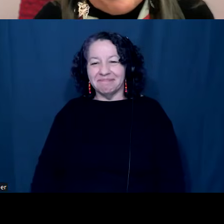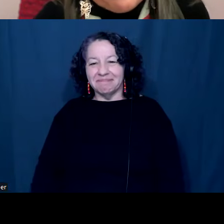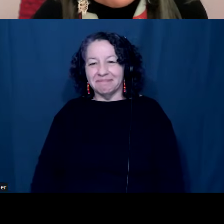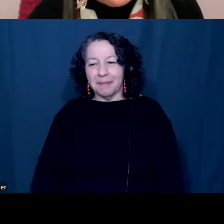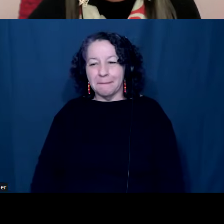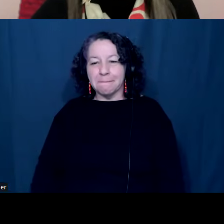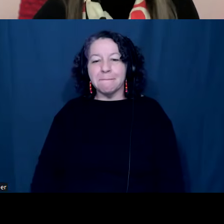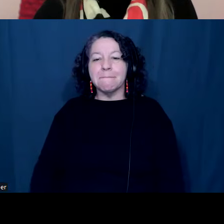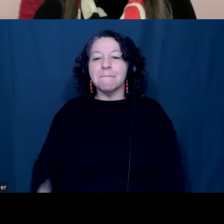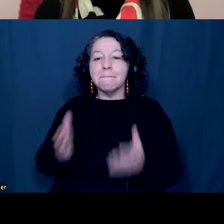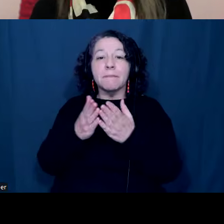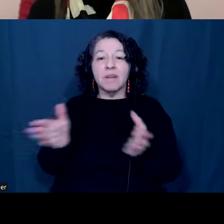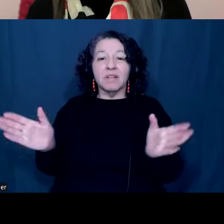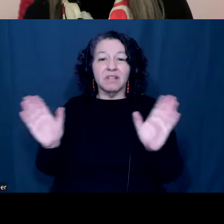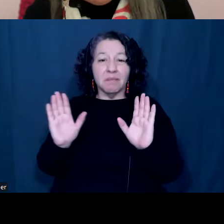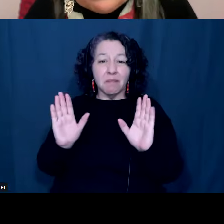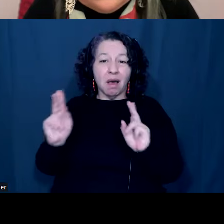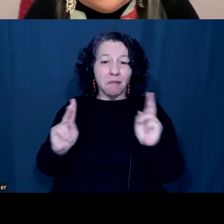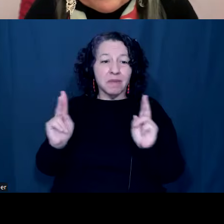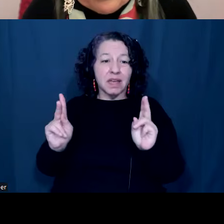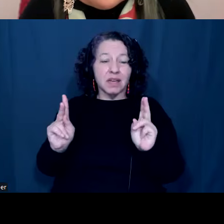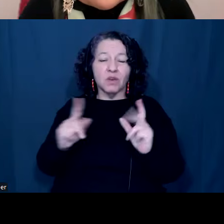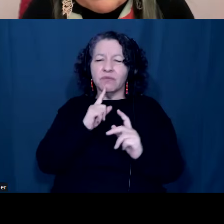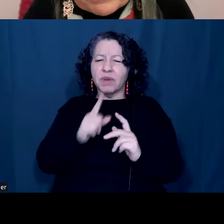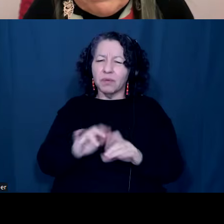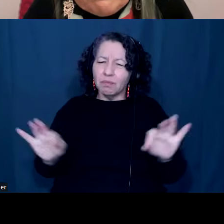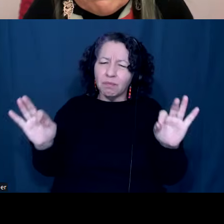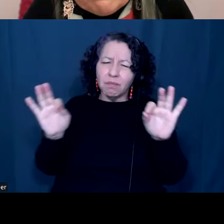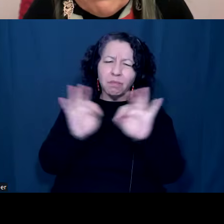The public plays a meaningful role in this work.